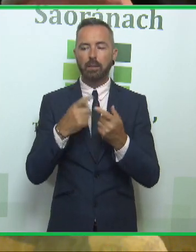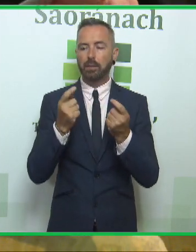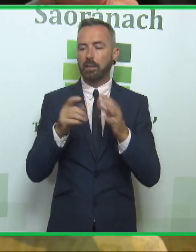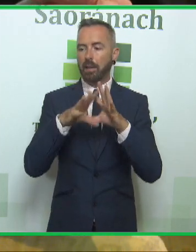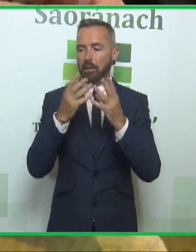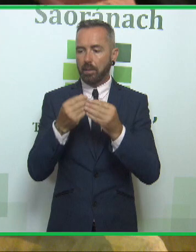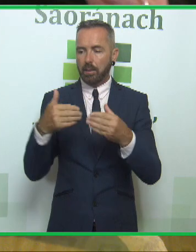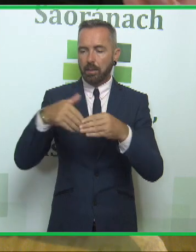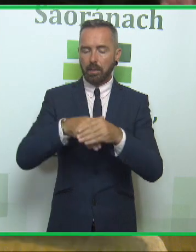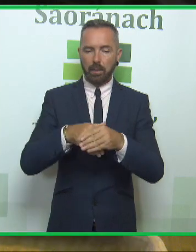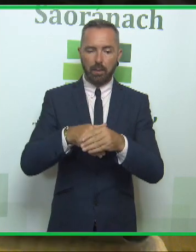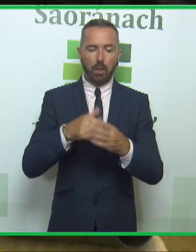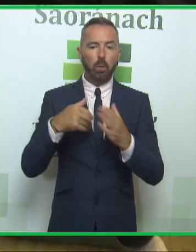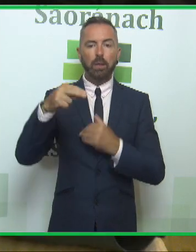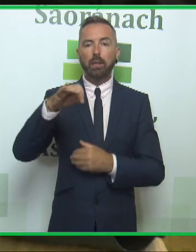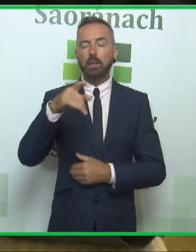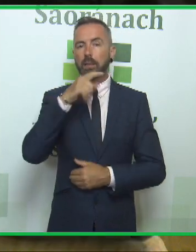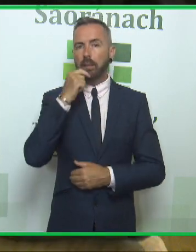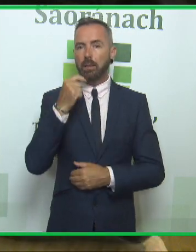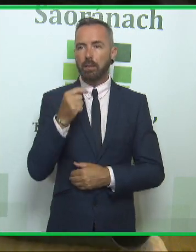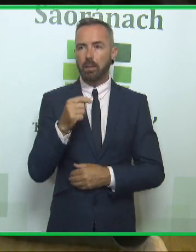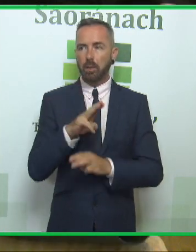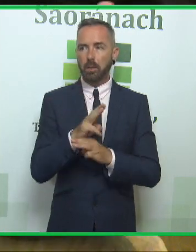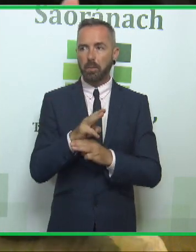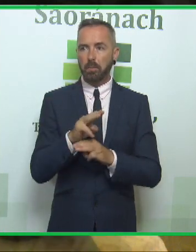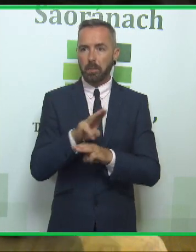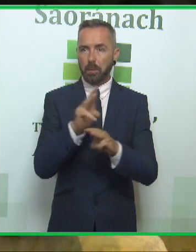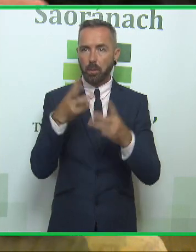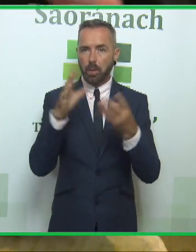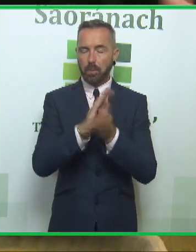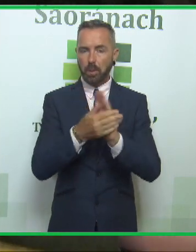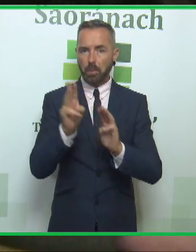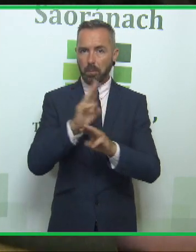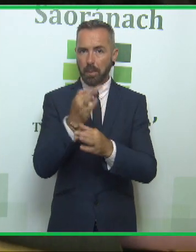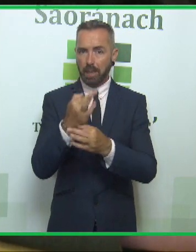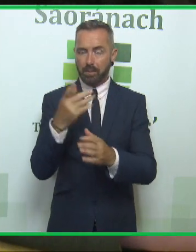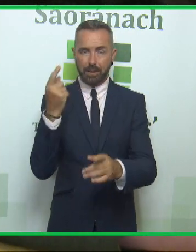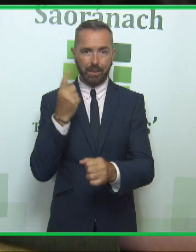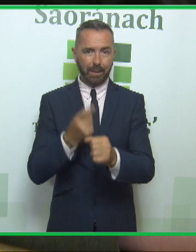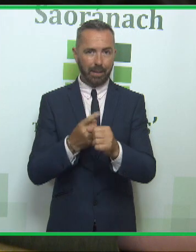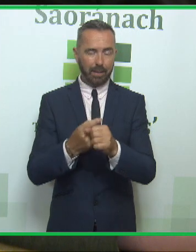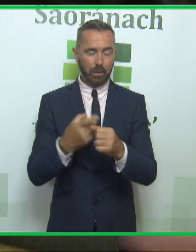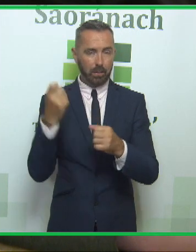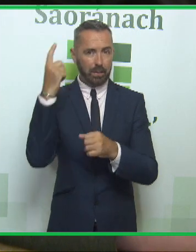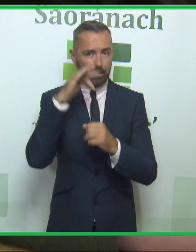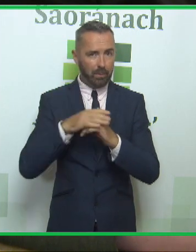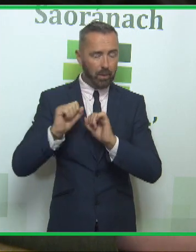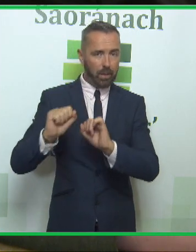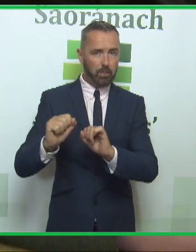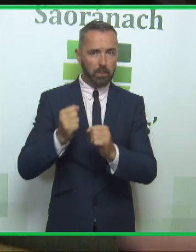people to be parents again, and so there's a whole range of learning that needs to